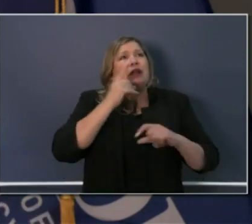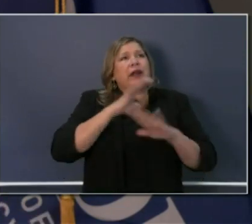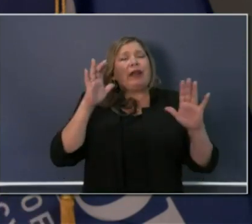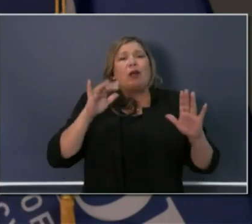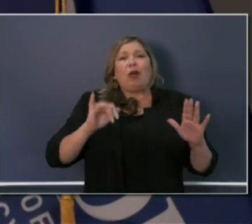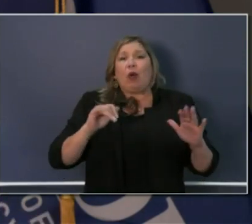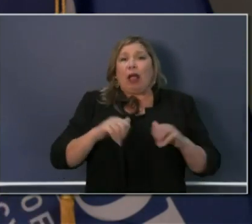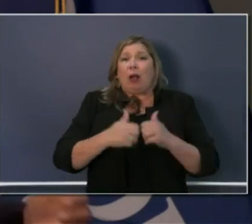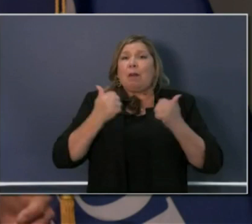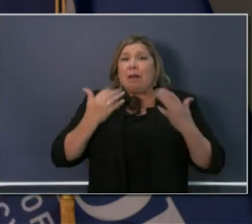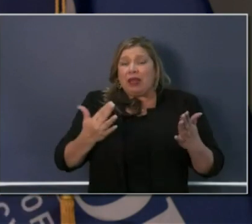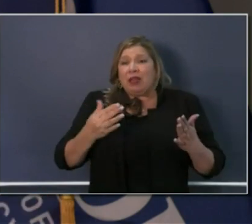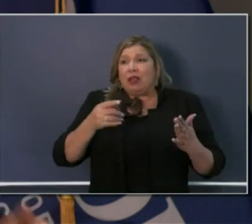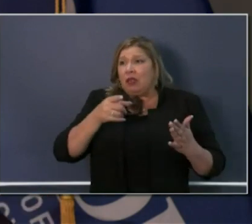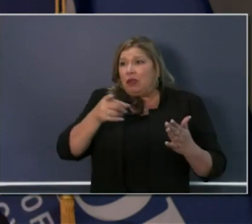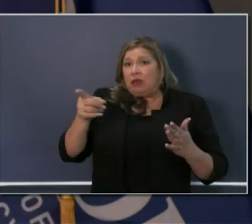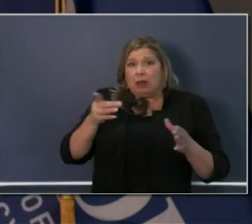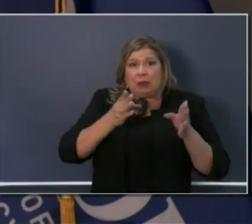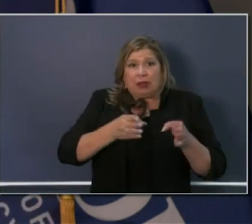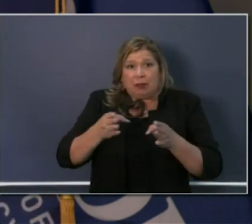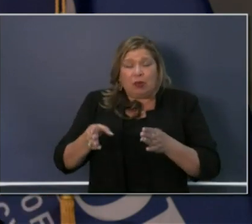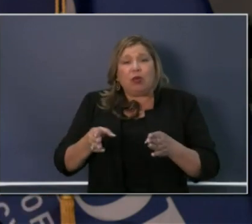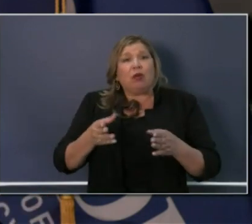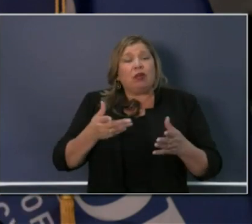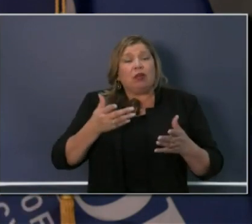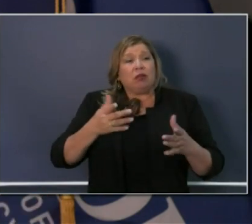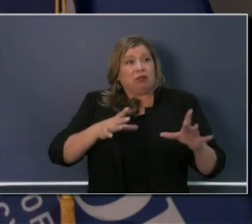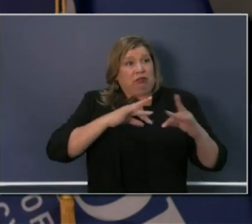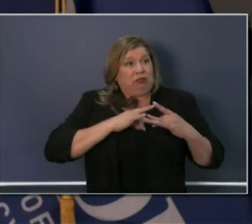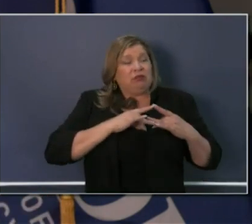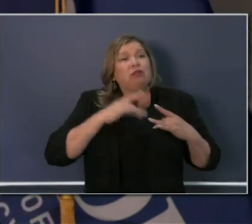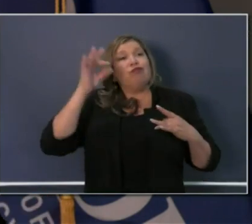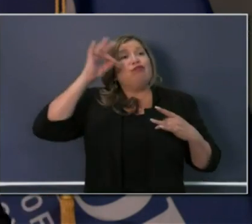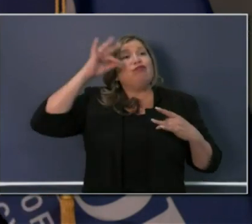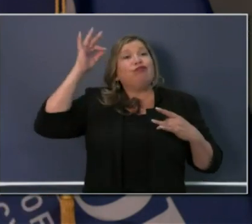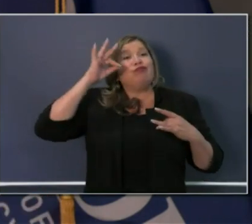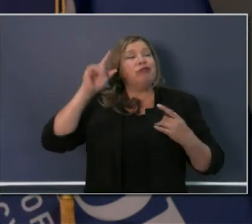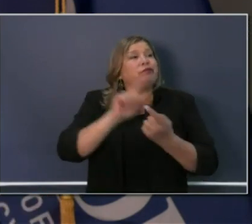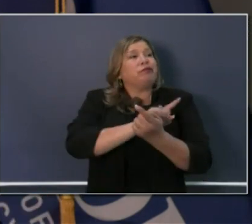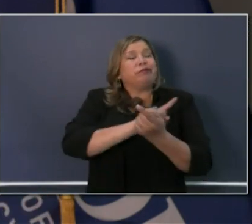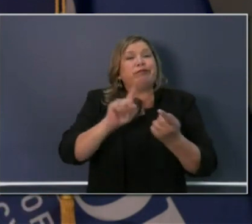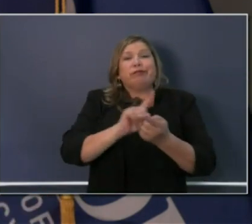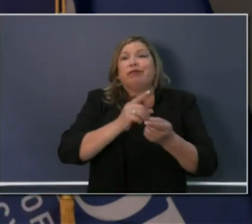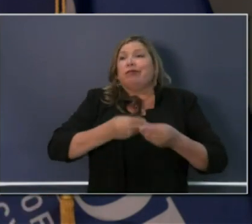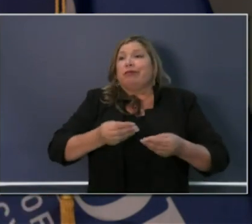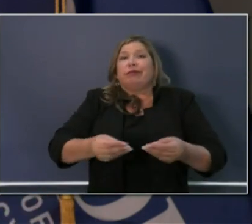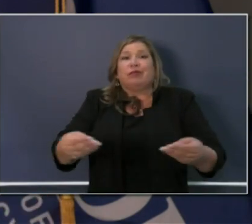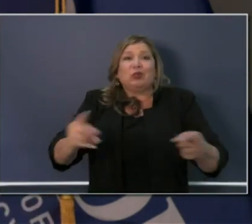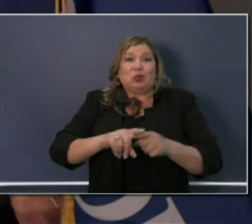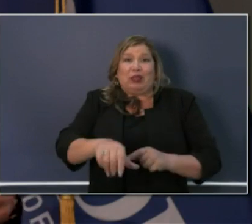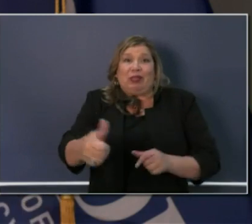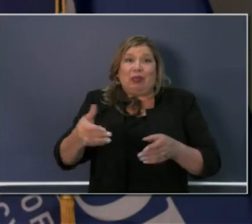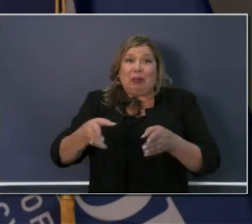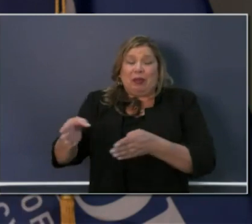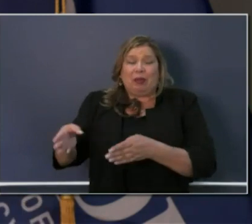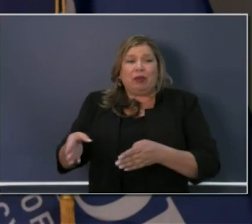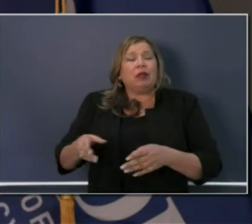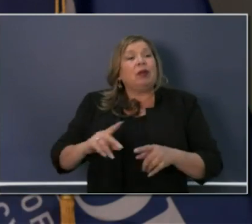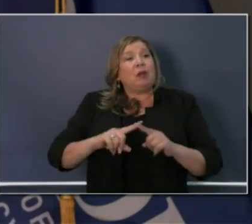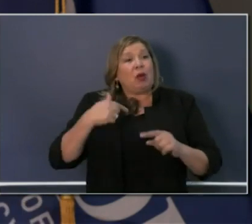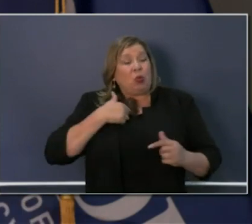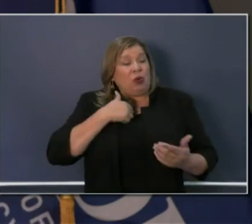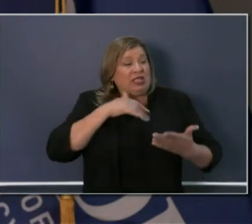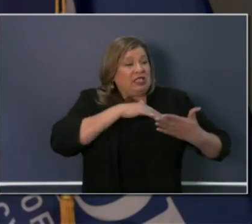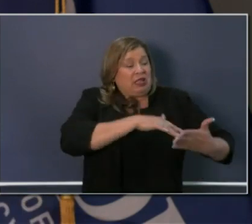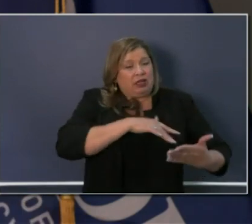there that are likely impacting and infecting other people that don't even know that they have the virus. That was very helpful, just those